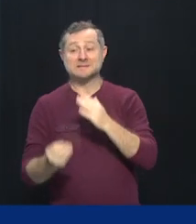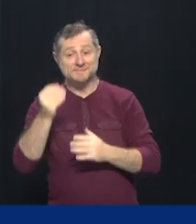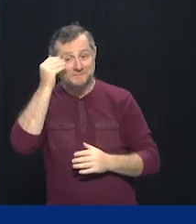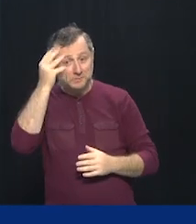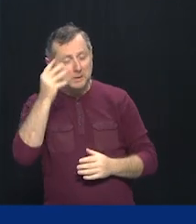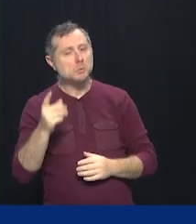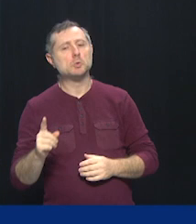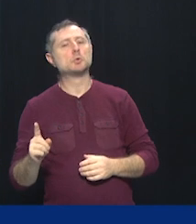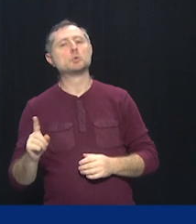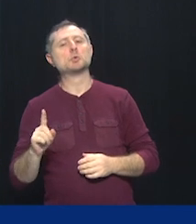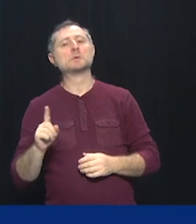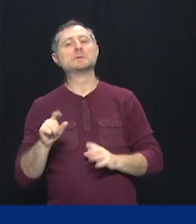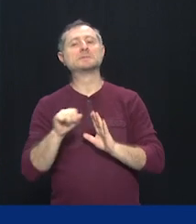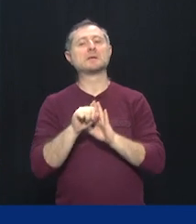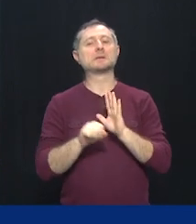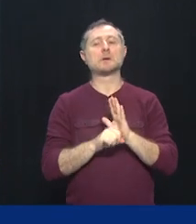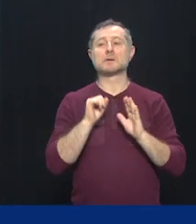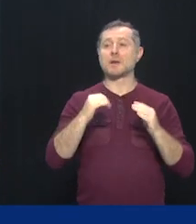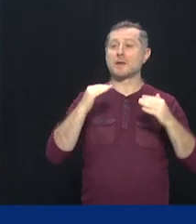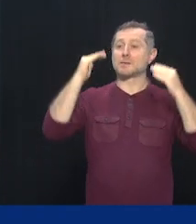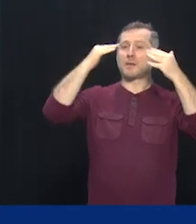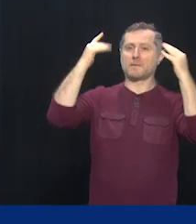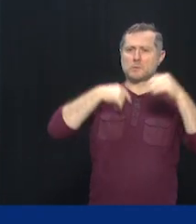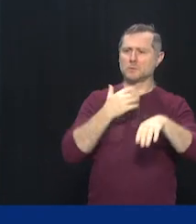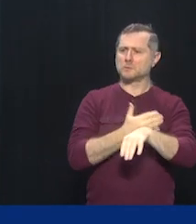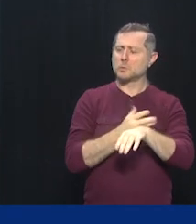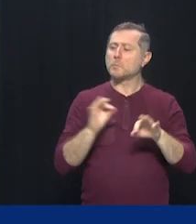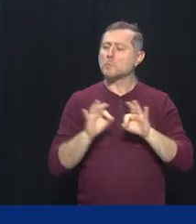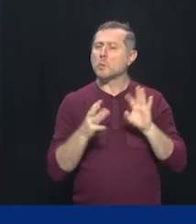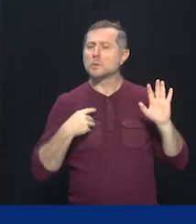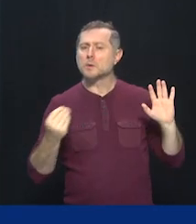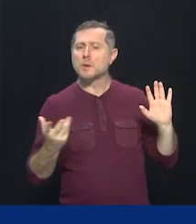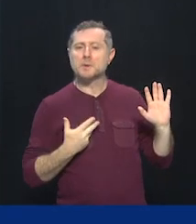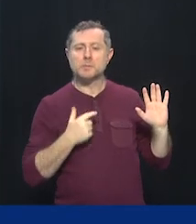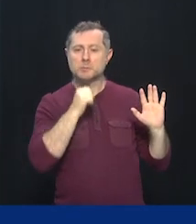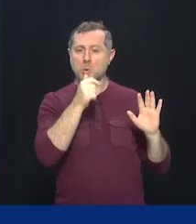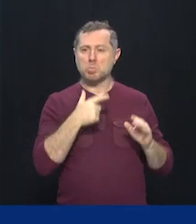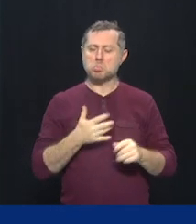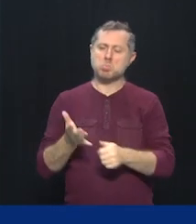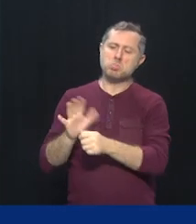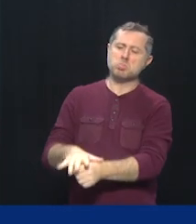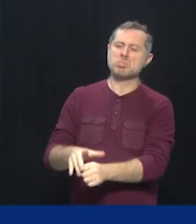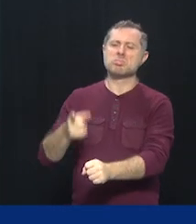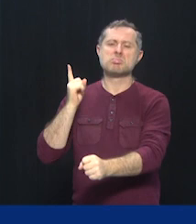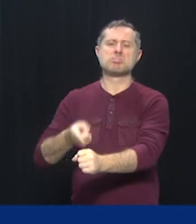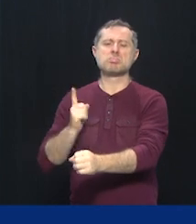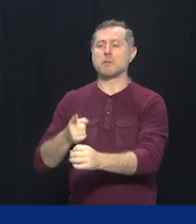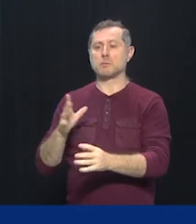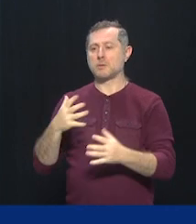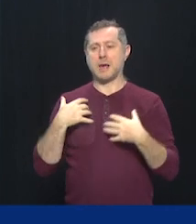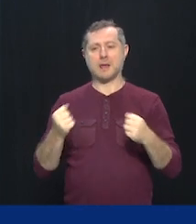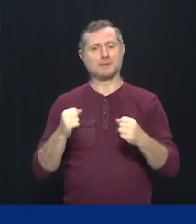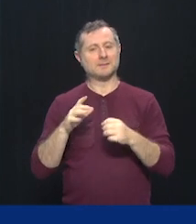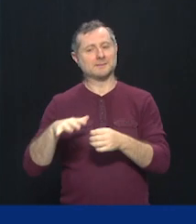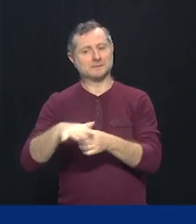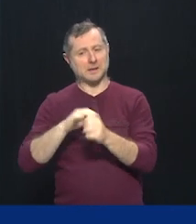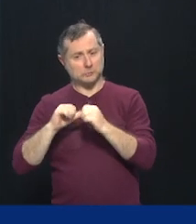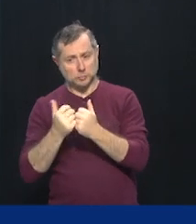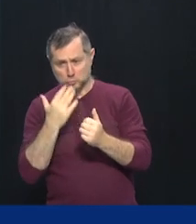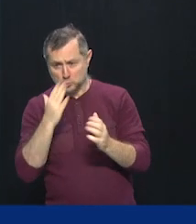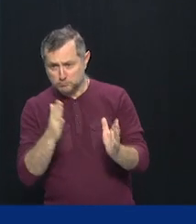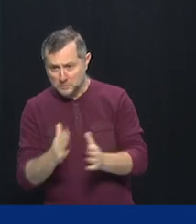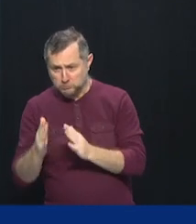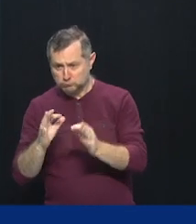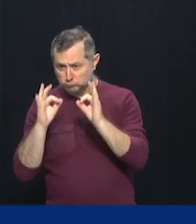by the state, and we'll be there without stepping on the local public health agencies. How does that sound? We game for that?